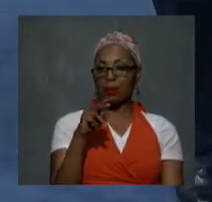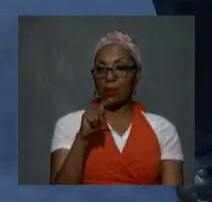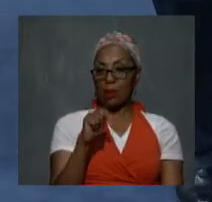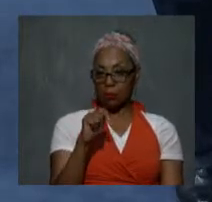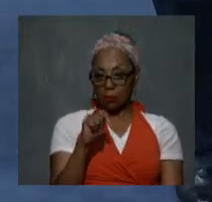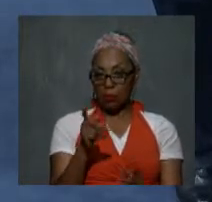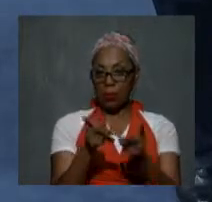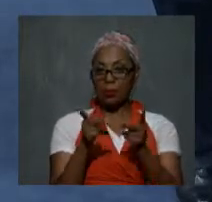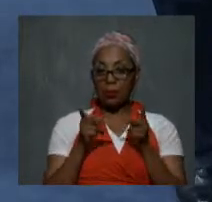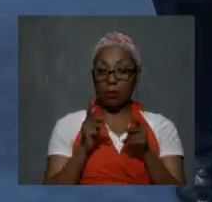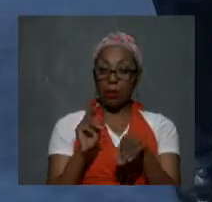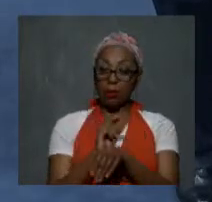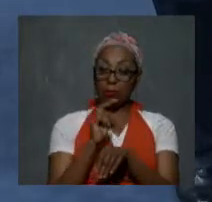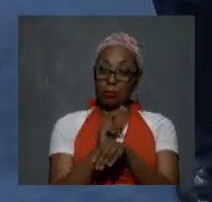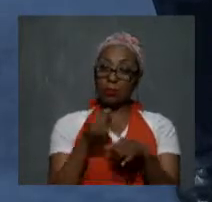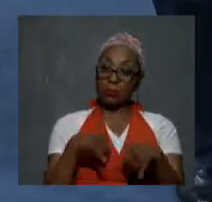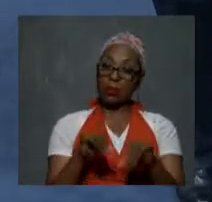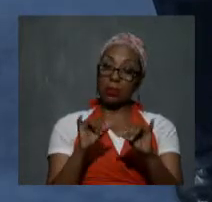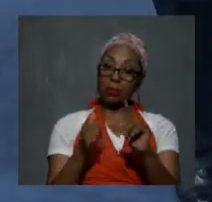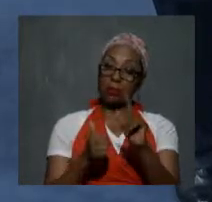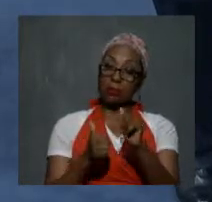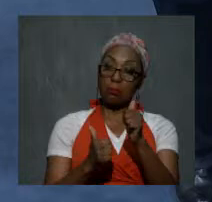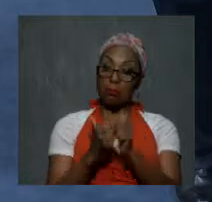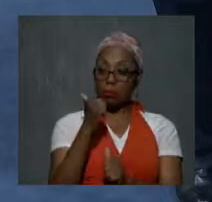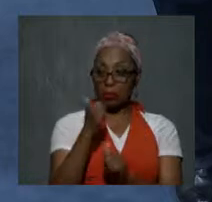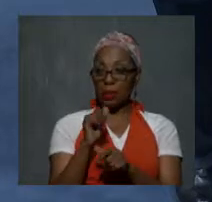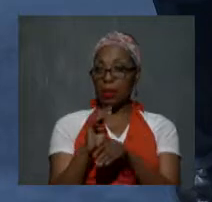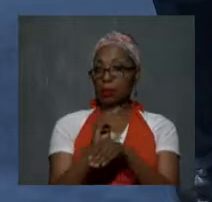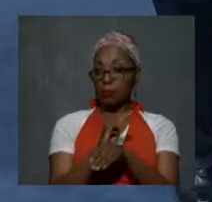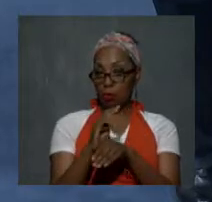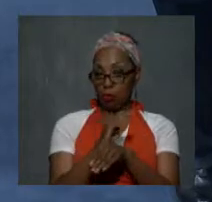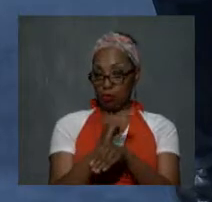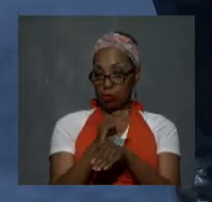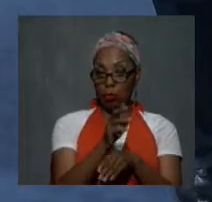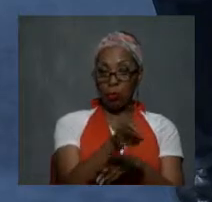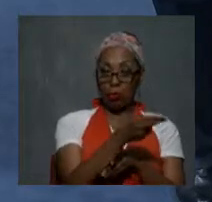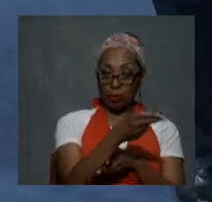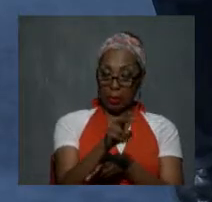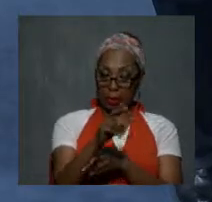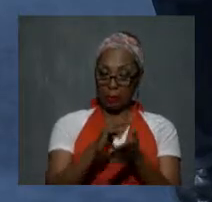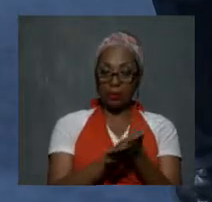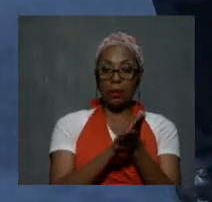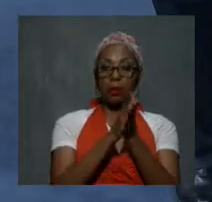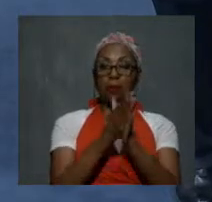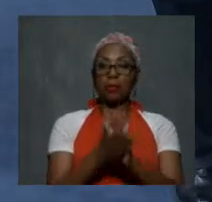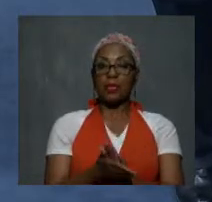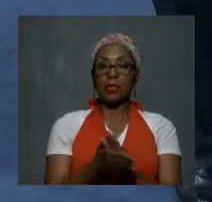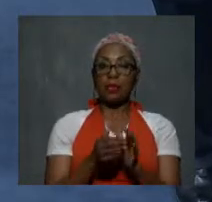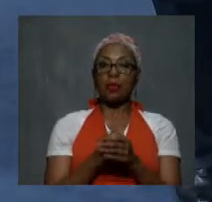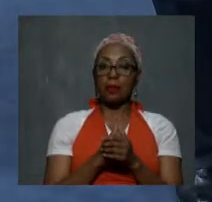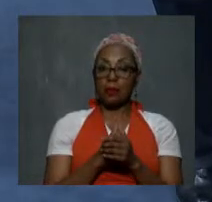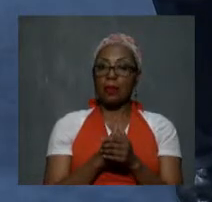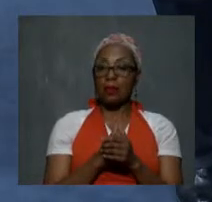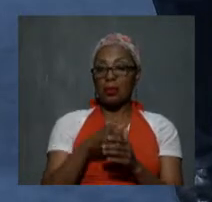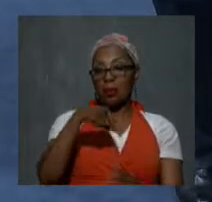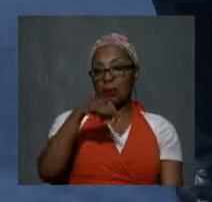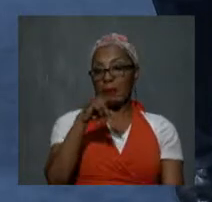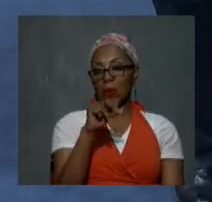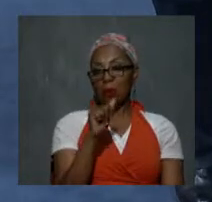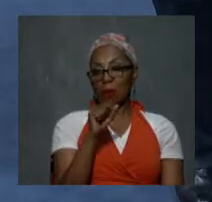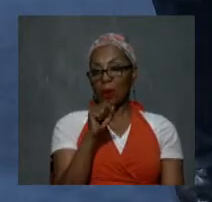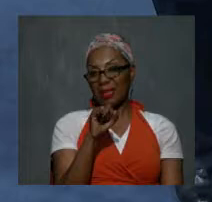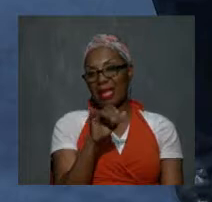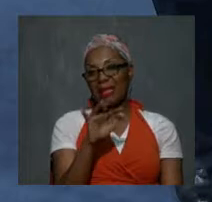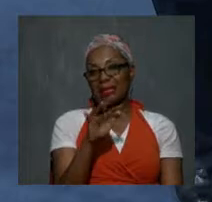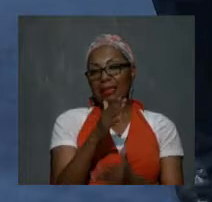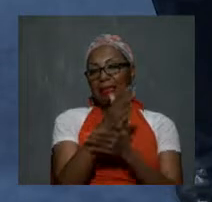the uses are still predominantly, it's all commercial, hotels being quasi sort of